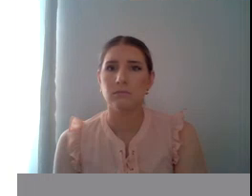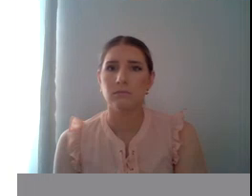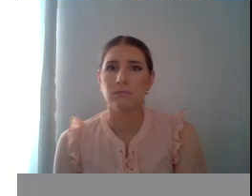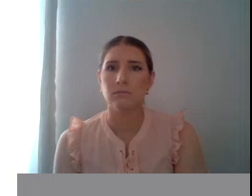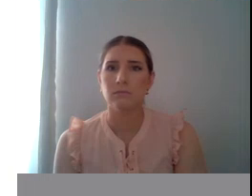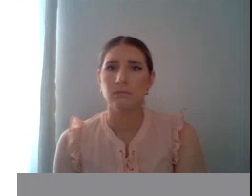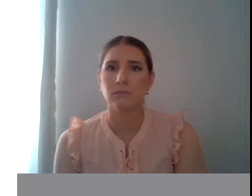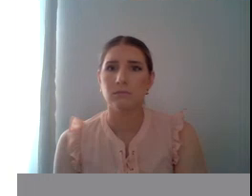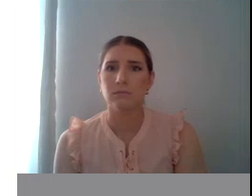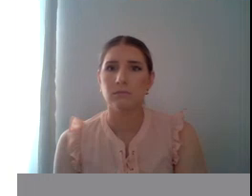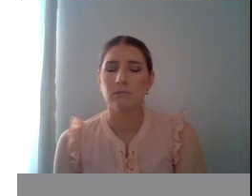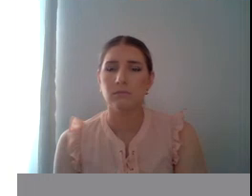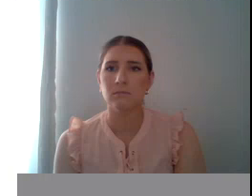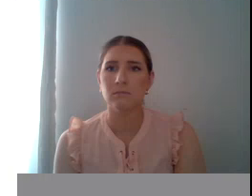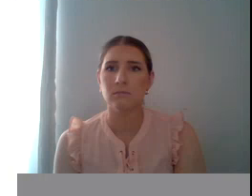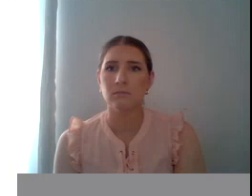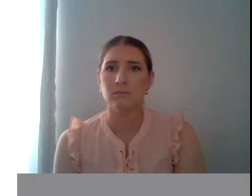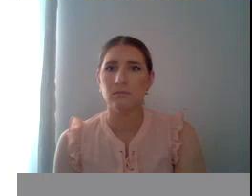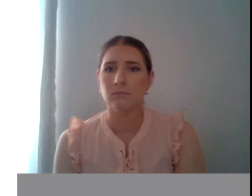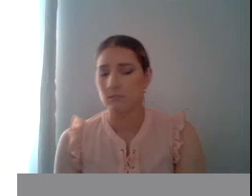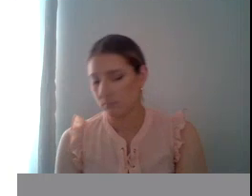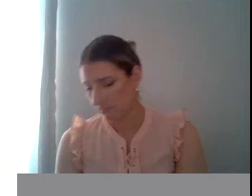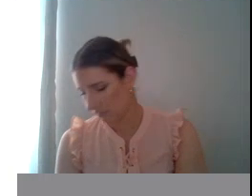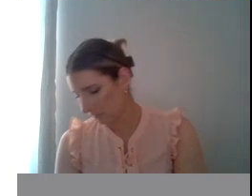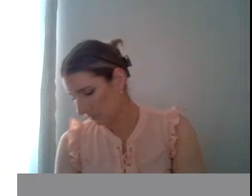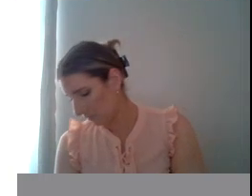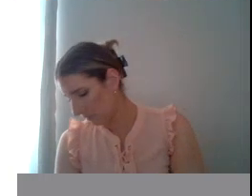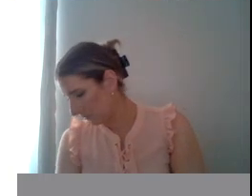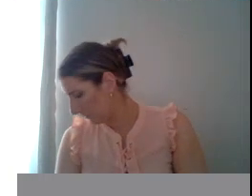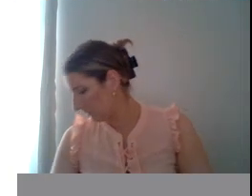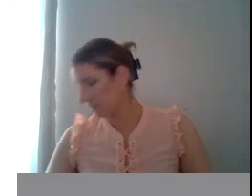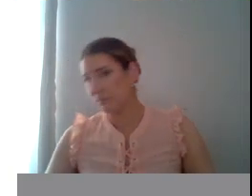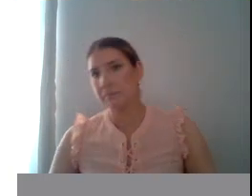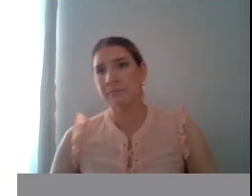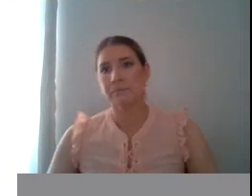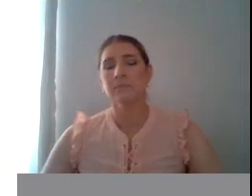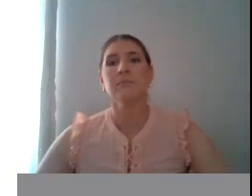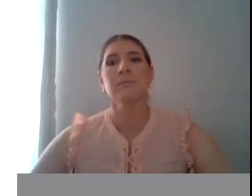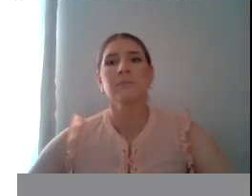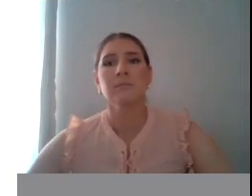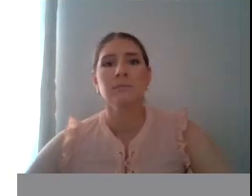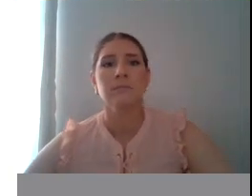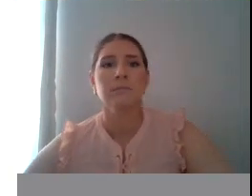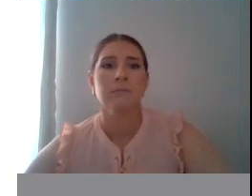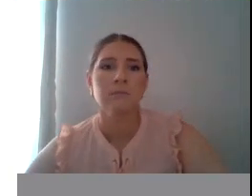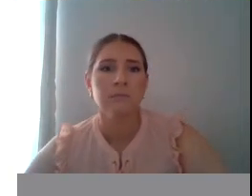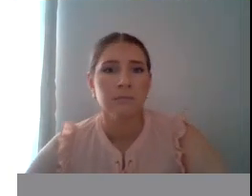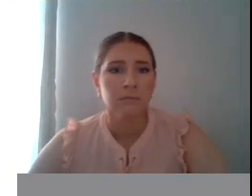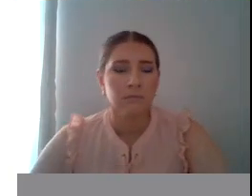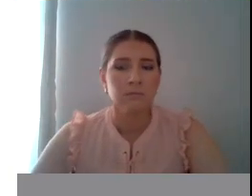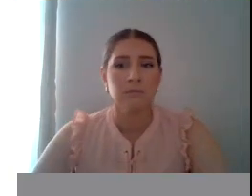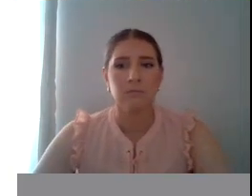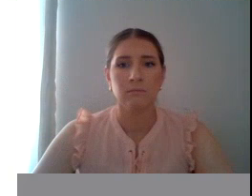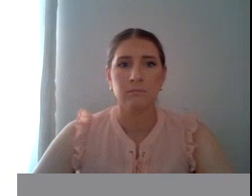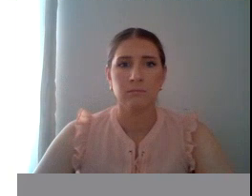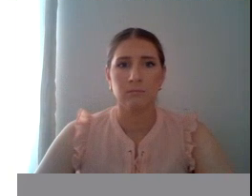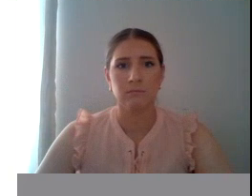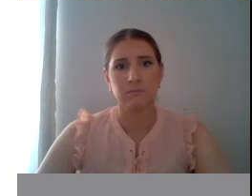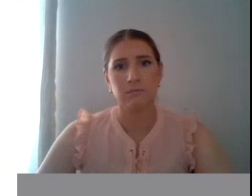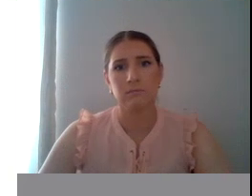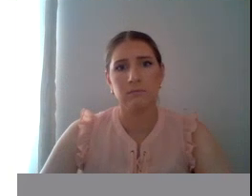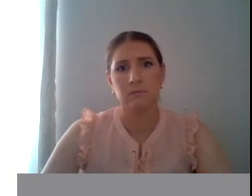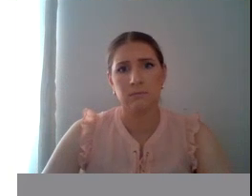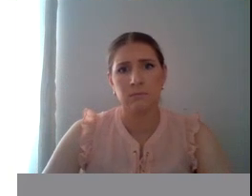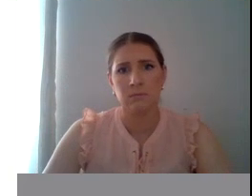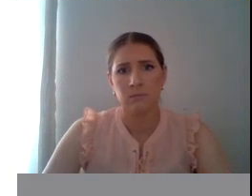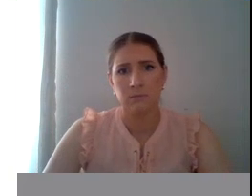had this one of the quote, I had smoked for 2 weeks, I didn't have any cigarettes, my brother came over with his cigarettes and I got one of his, I went from